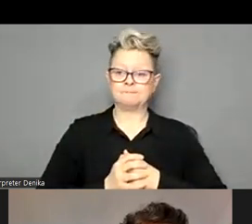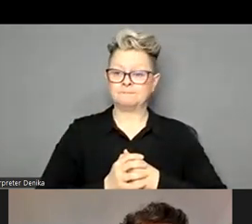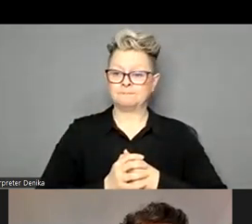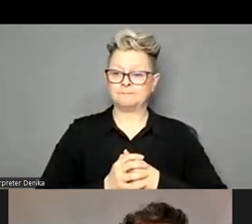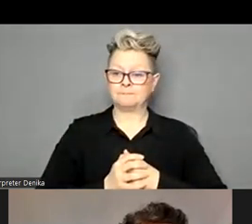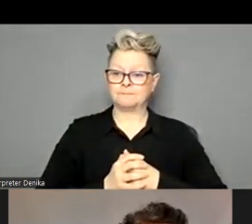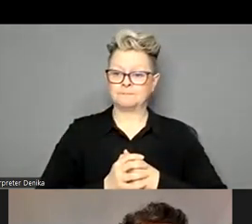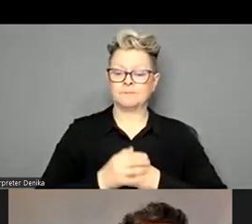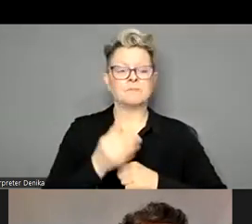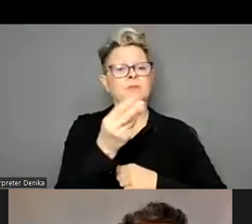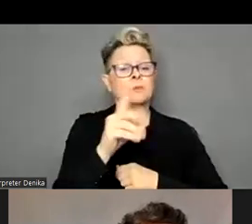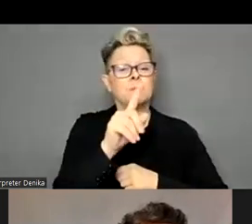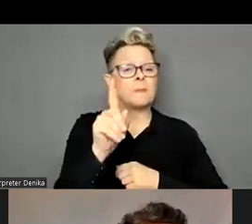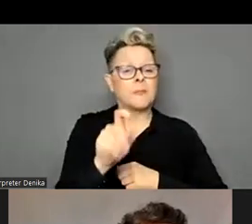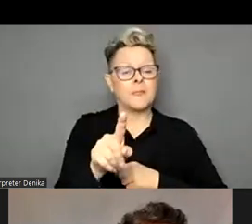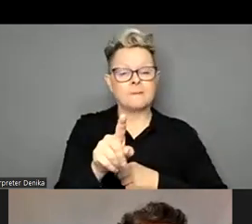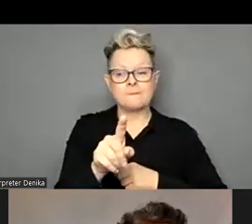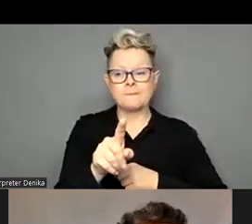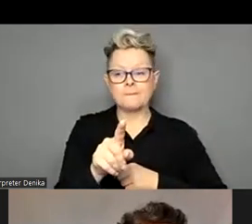We have some questions that people